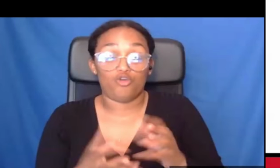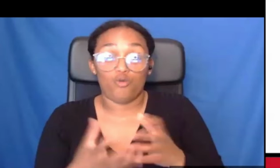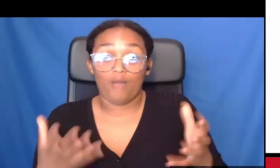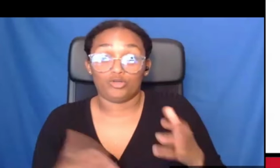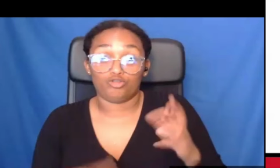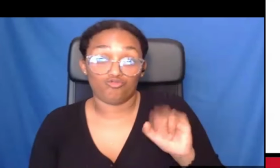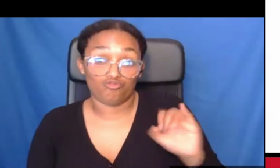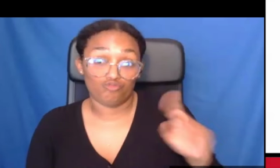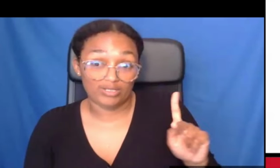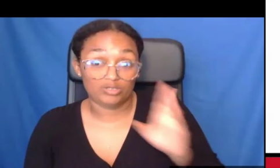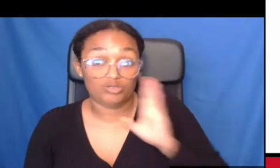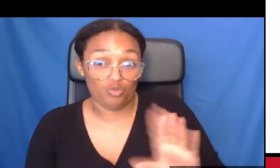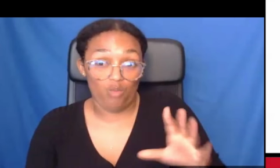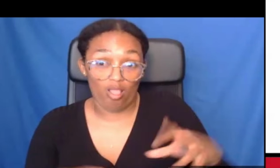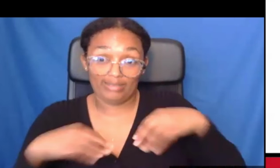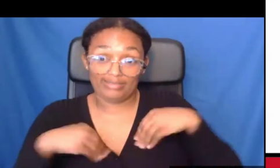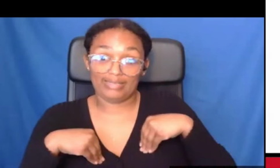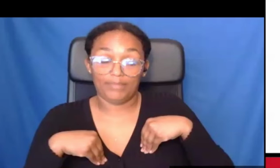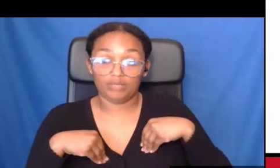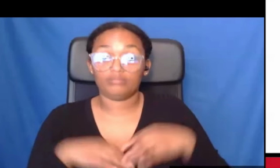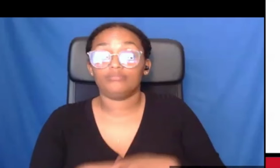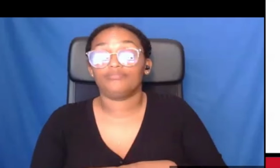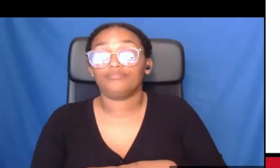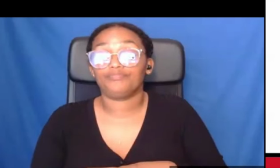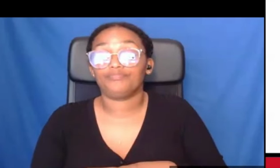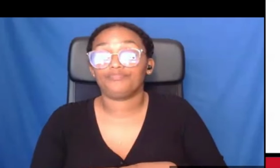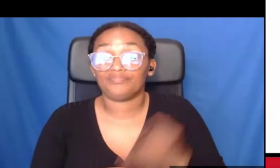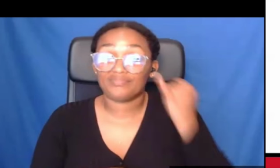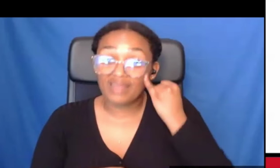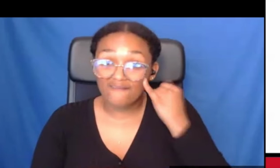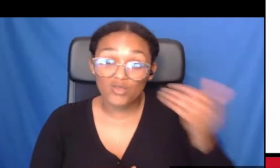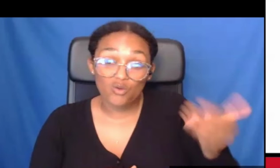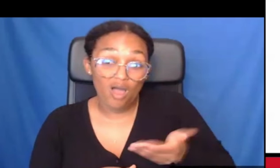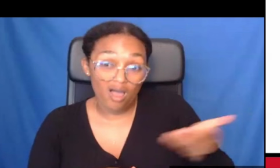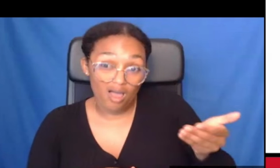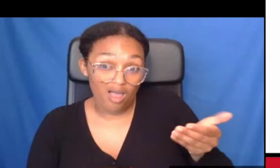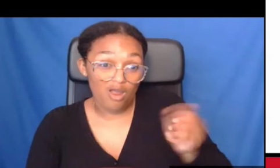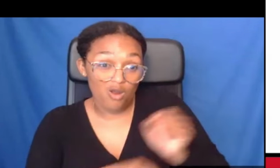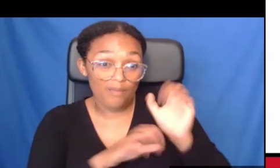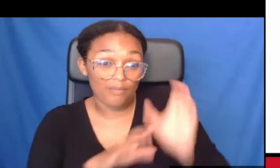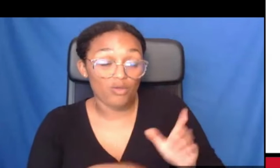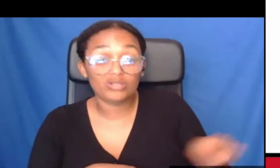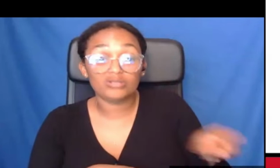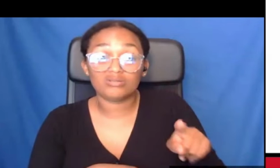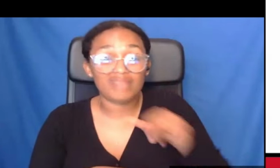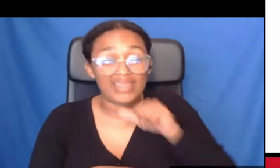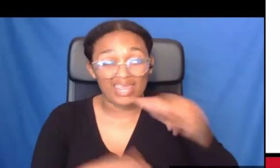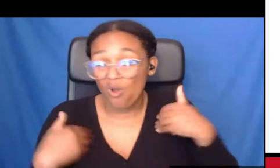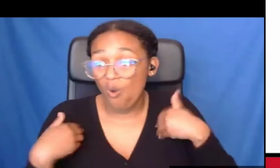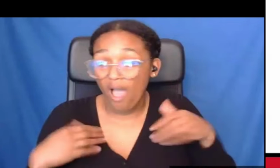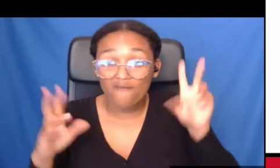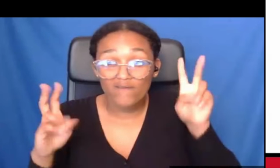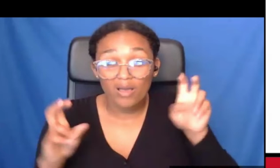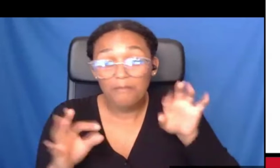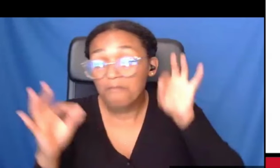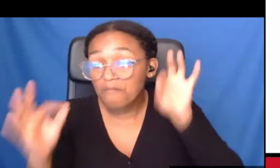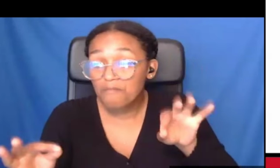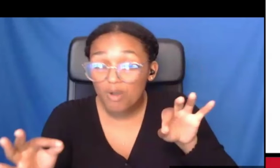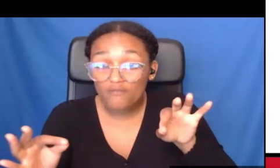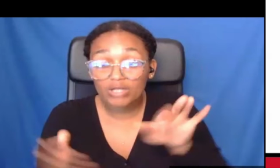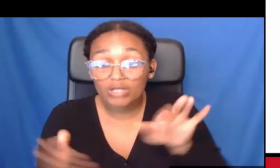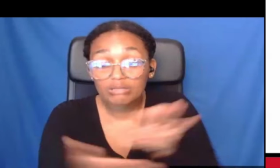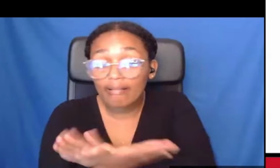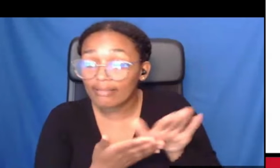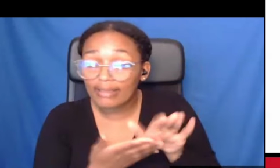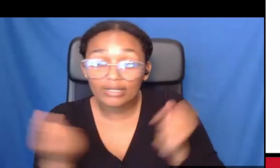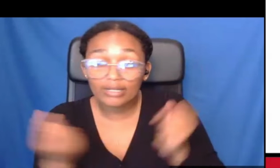Should you hire employees without, perfect or close to perfect driving records? You're making the decision